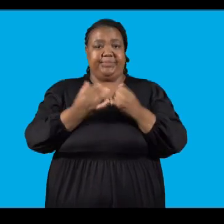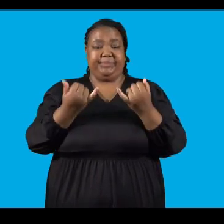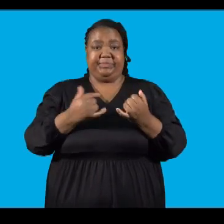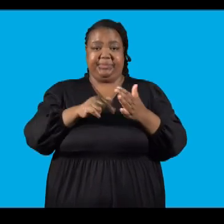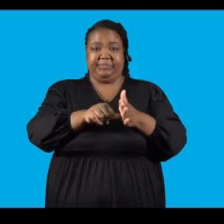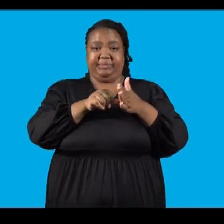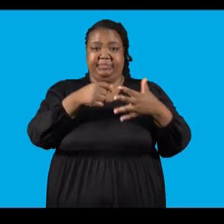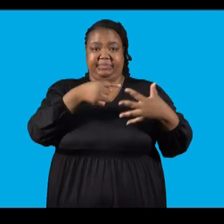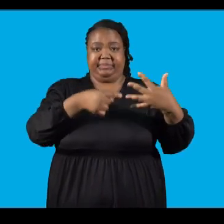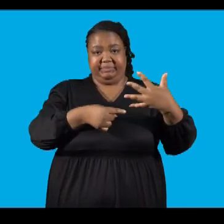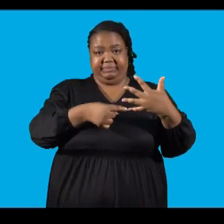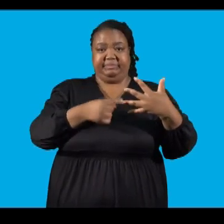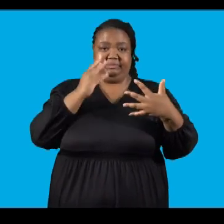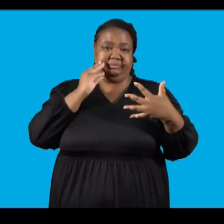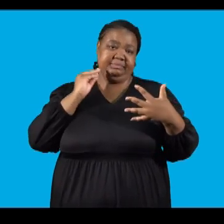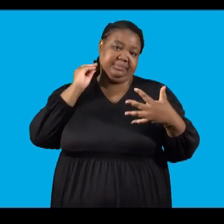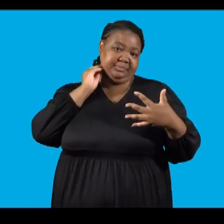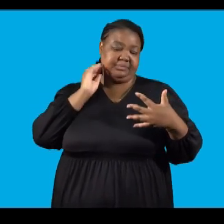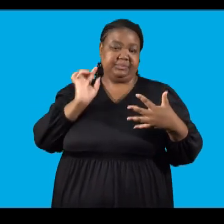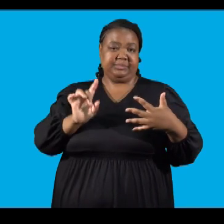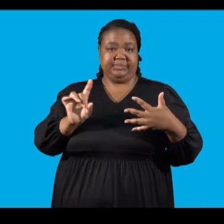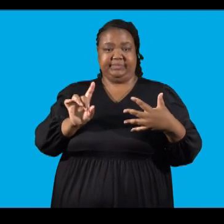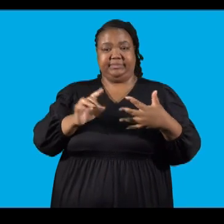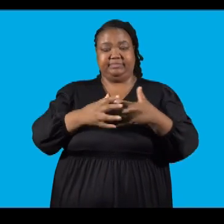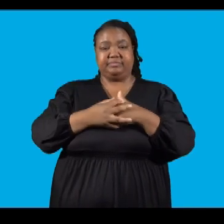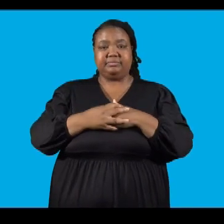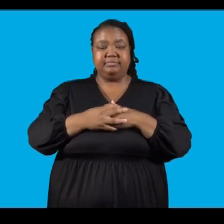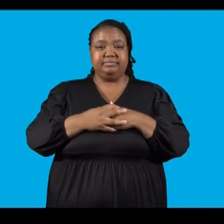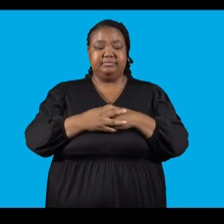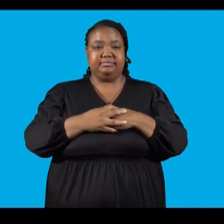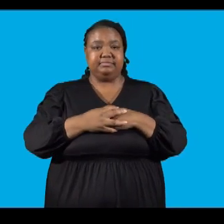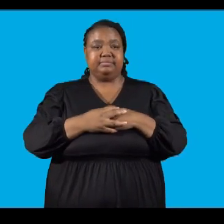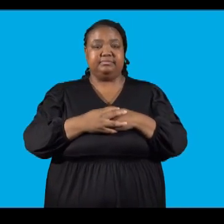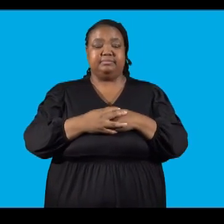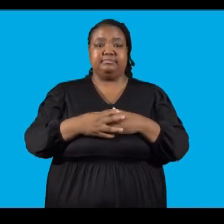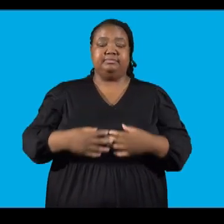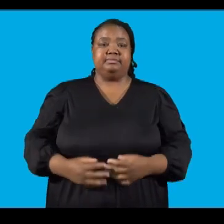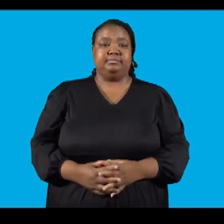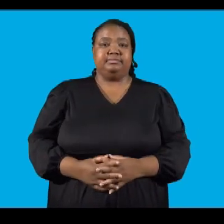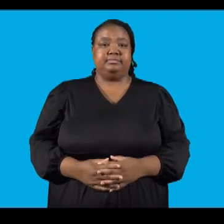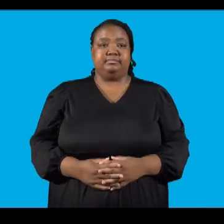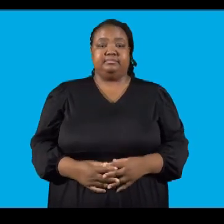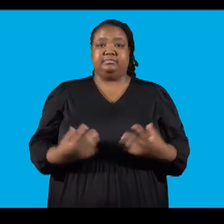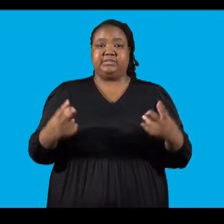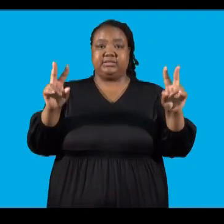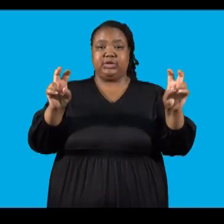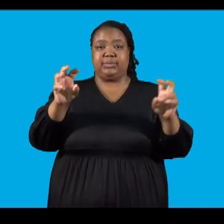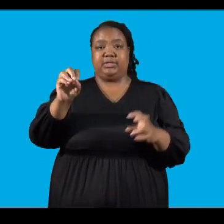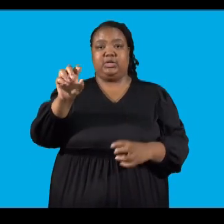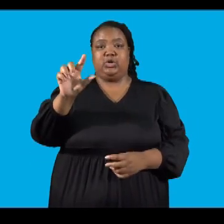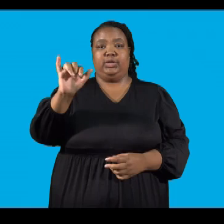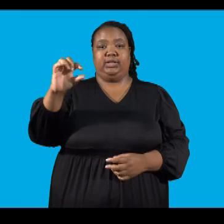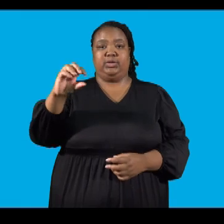The key concepts that we should study and be familiar with under this topic